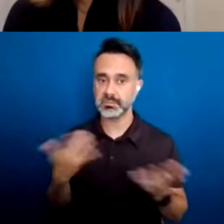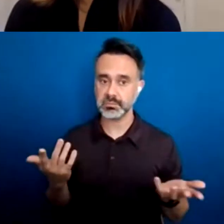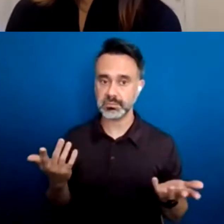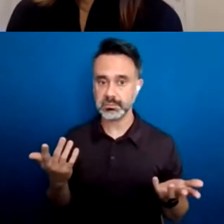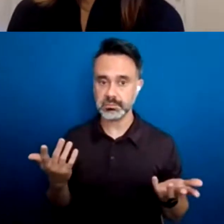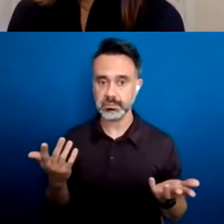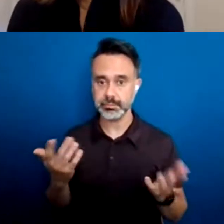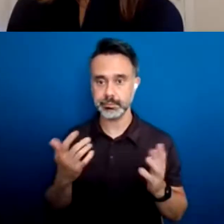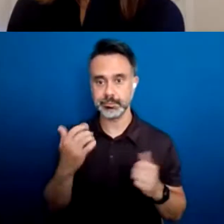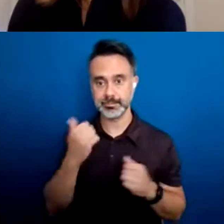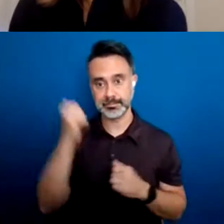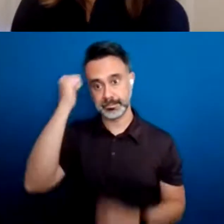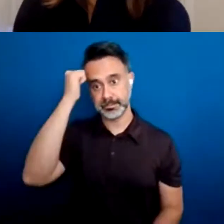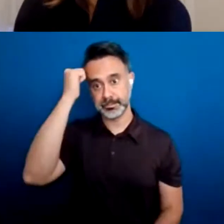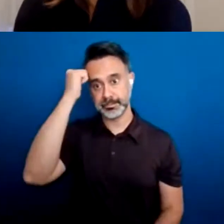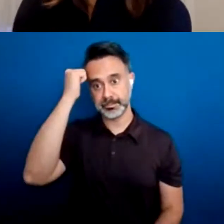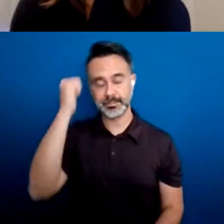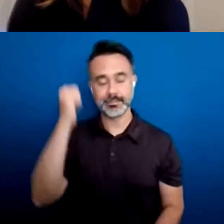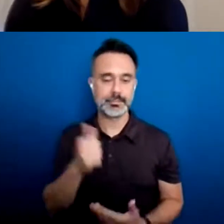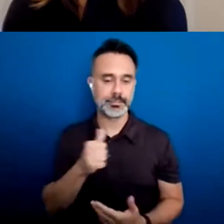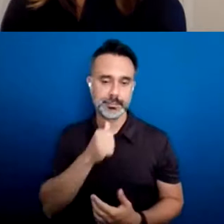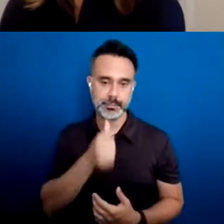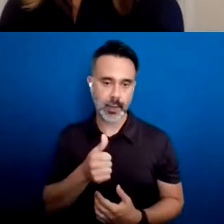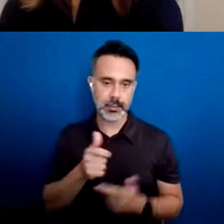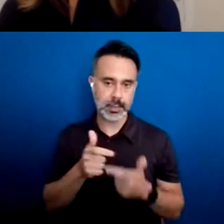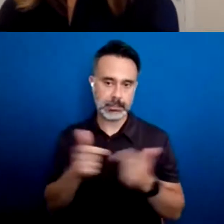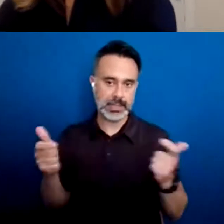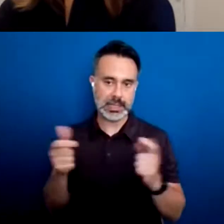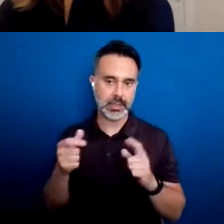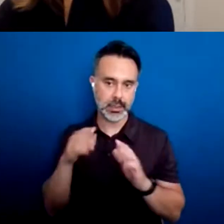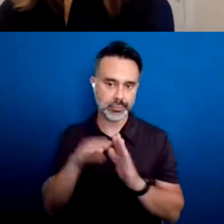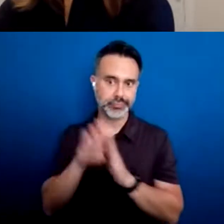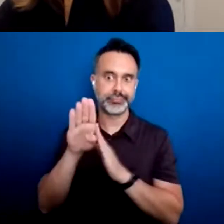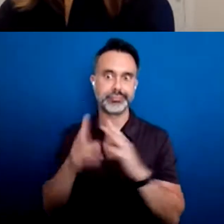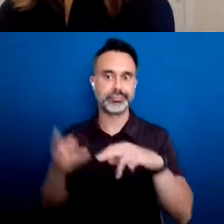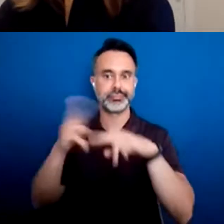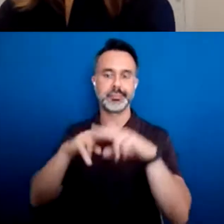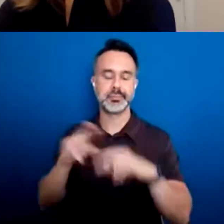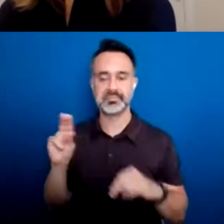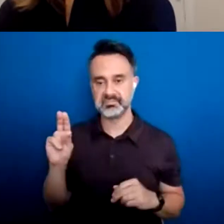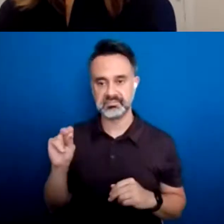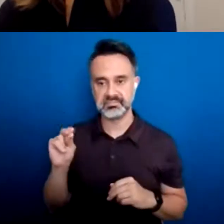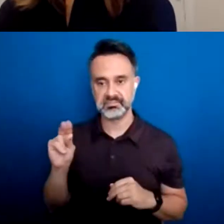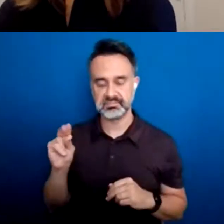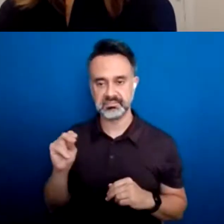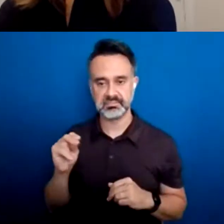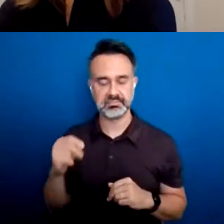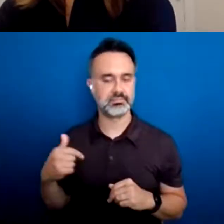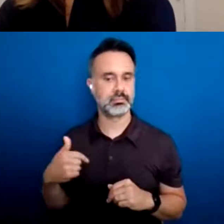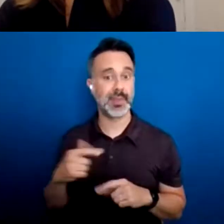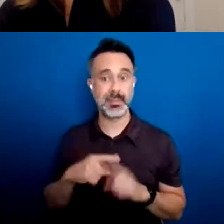knock on wood, I don't think it's going to be a huge influx. But obviously that's where these things came